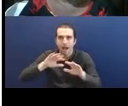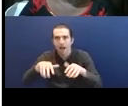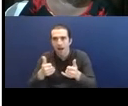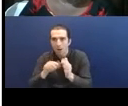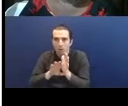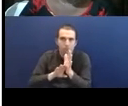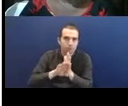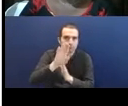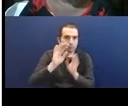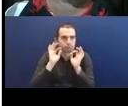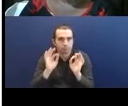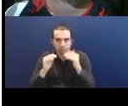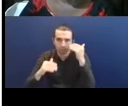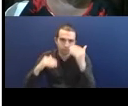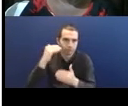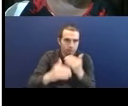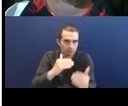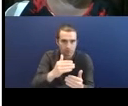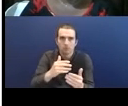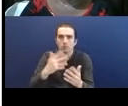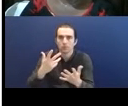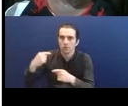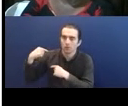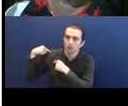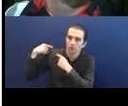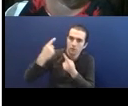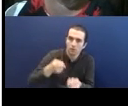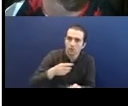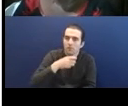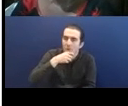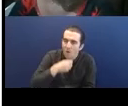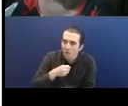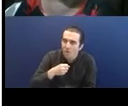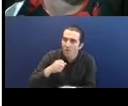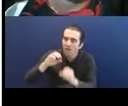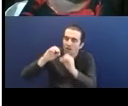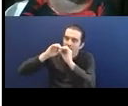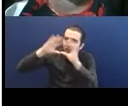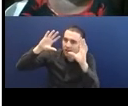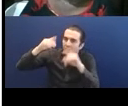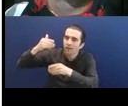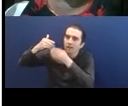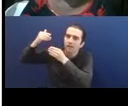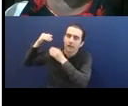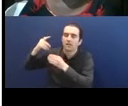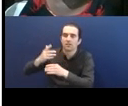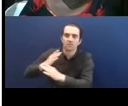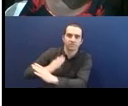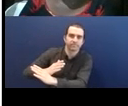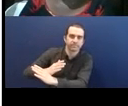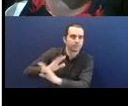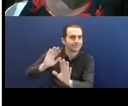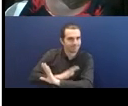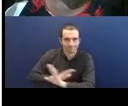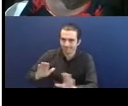I'll give a more introduction now on the rights to inclusive education. And the right to inclusive education